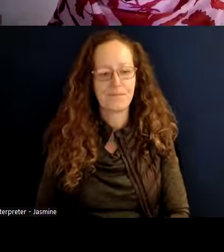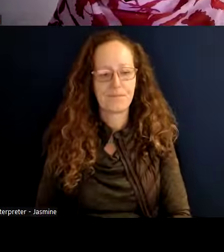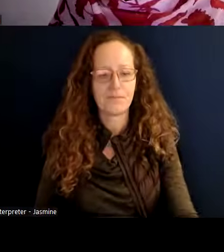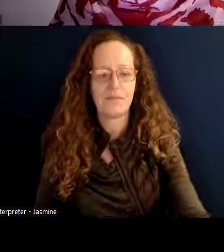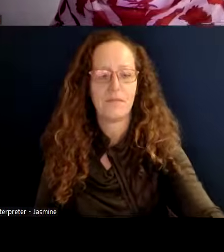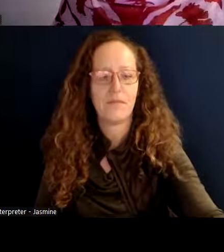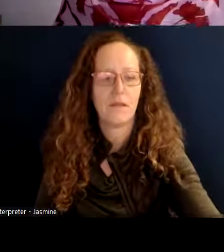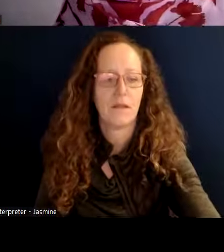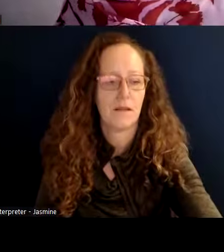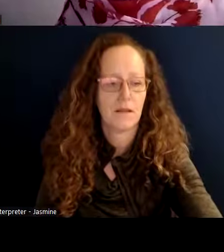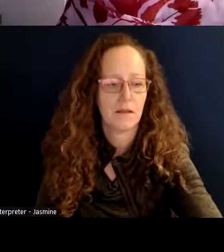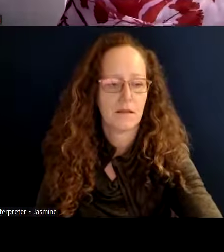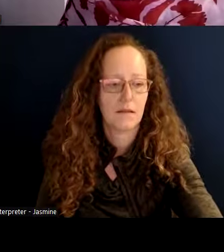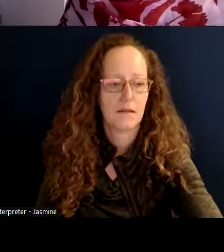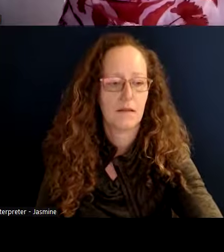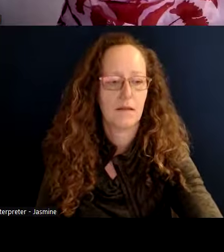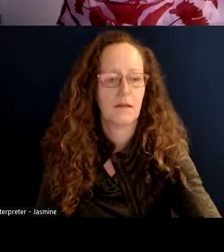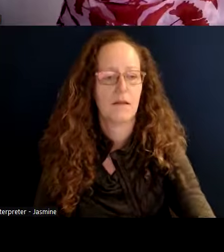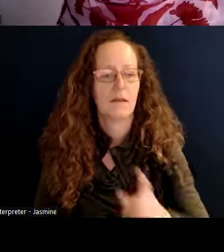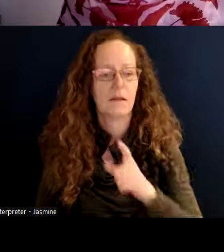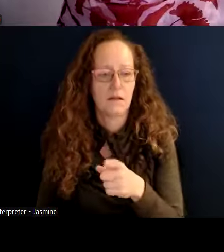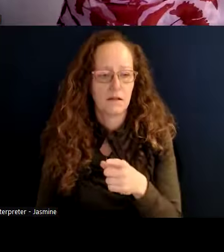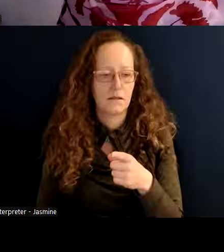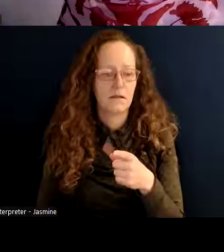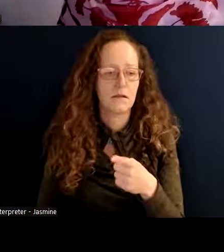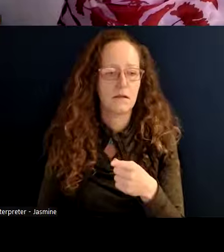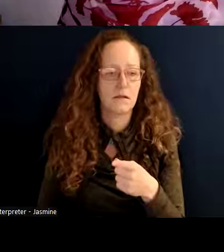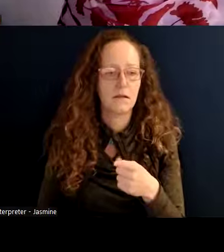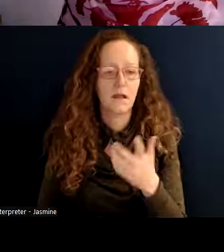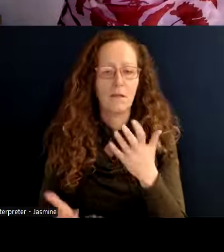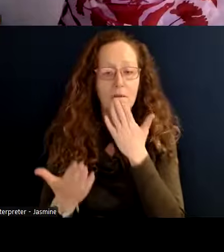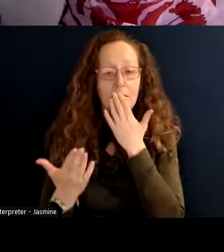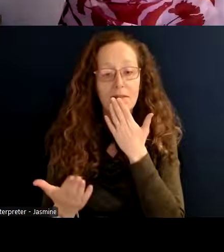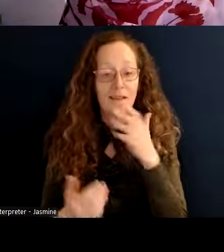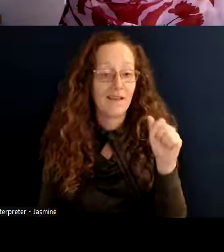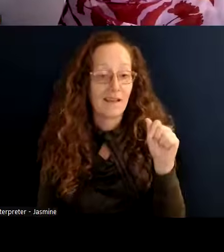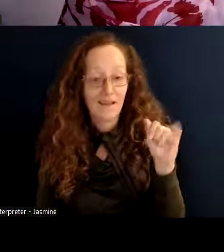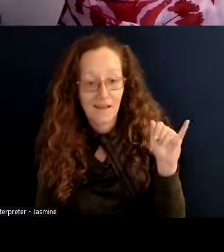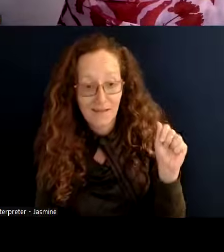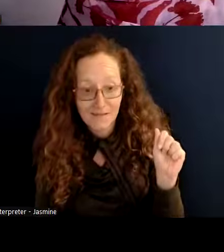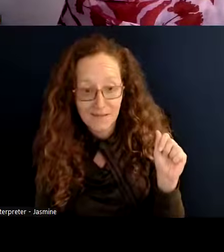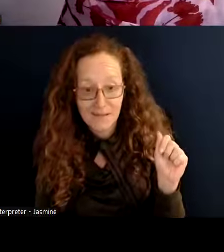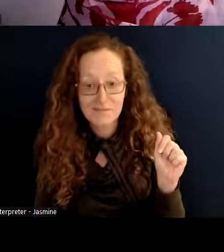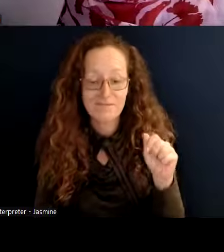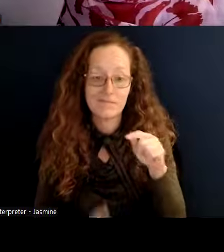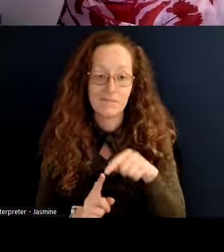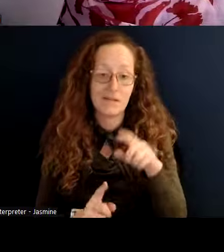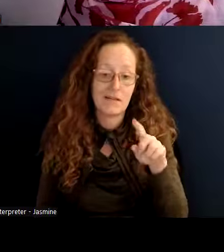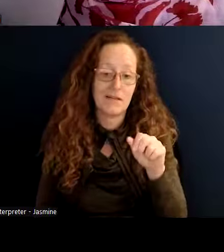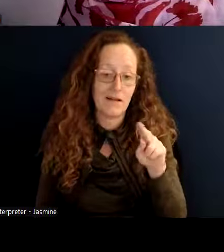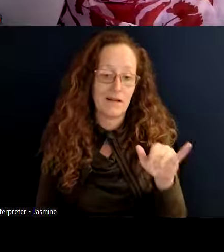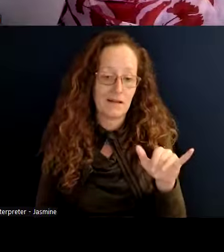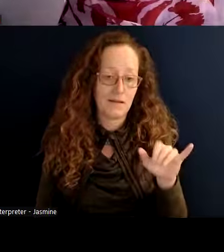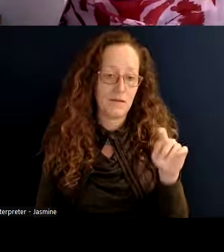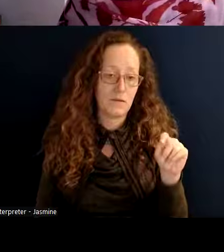this slideshow up and running. I wanted to thank AIA, in particular, Danny Tutak and